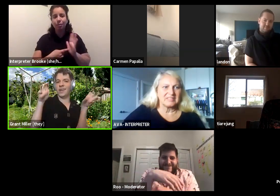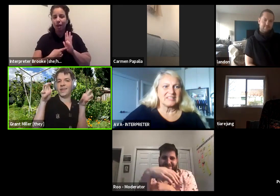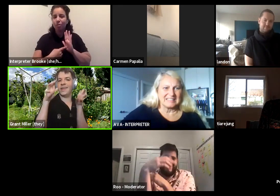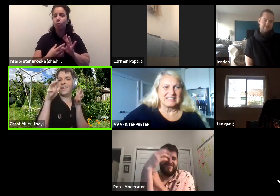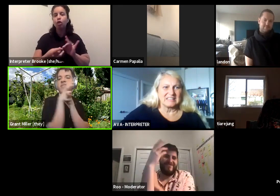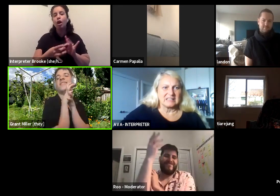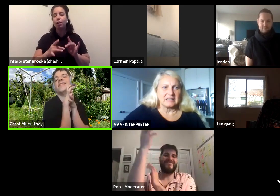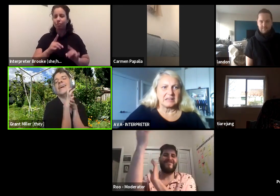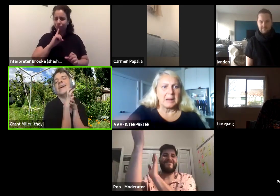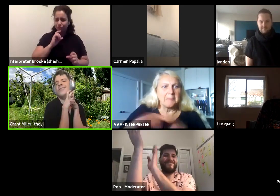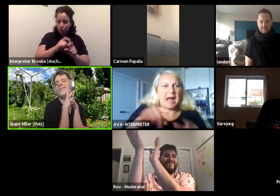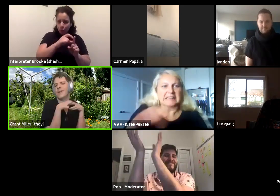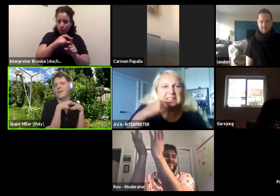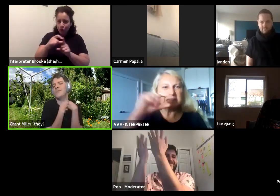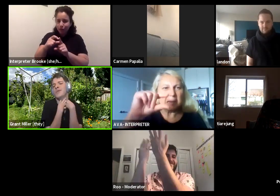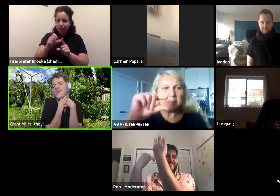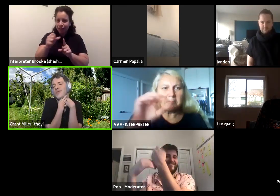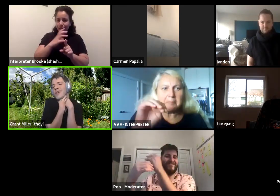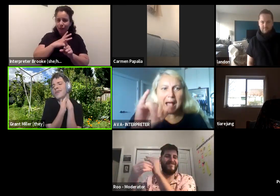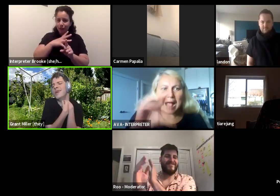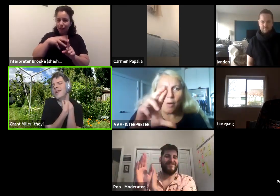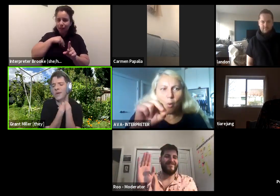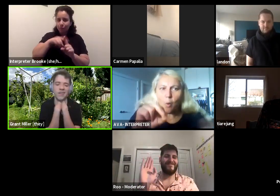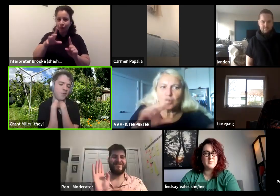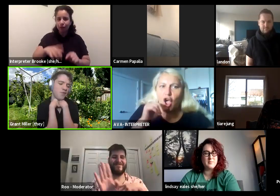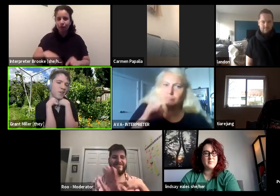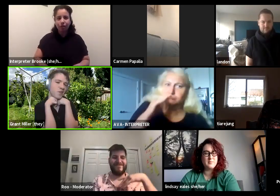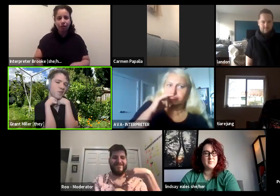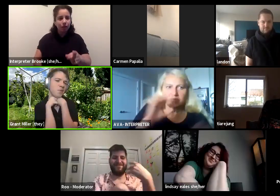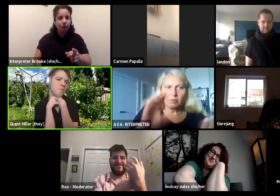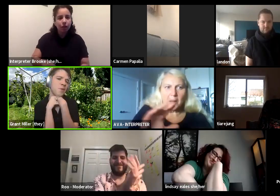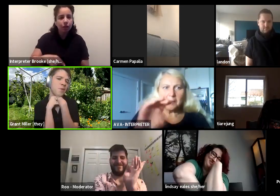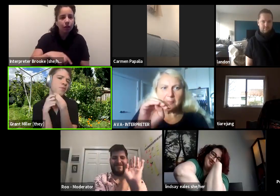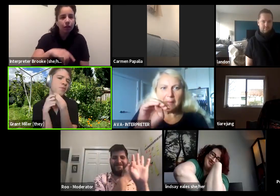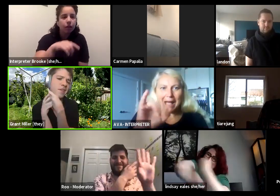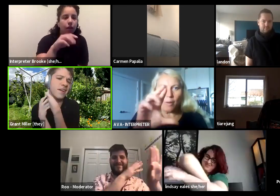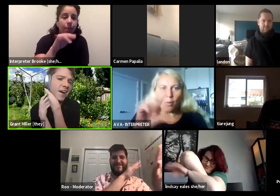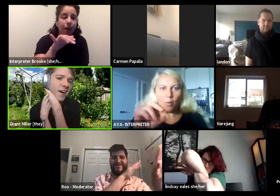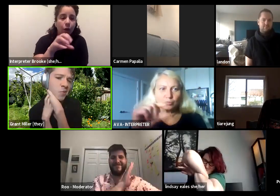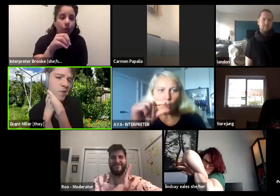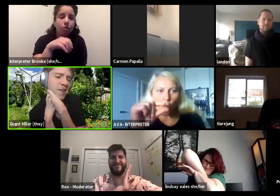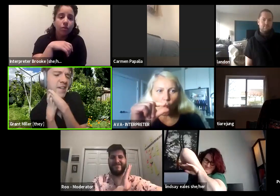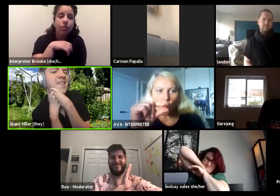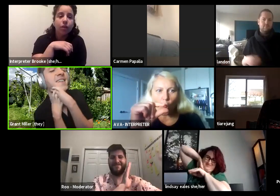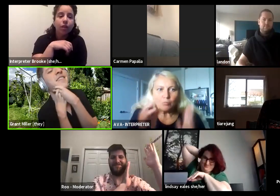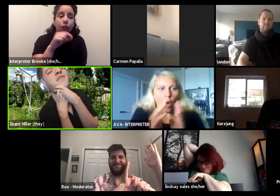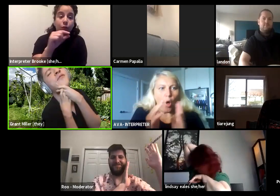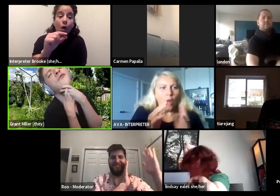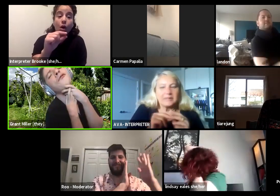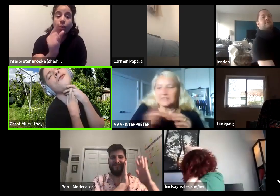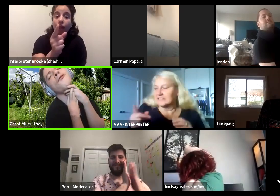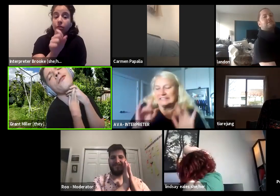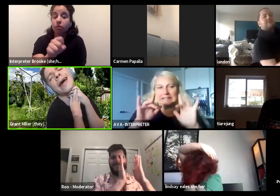Really just allow your body to move in whatever ways feel both awkward